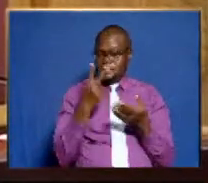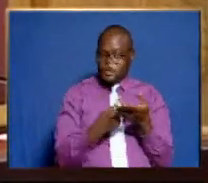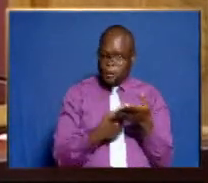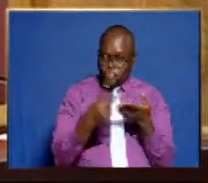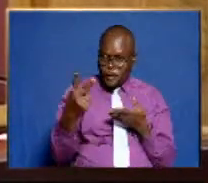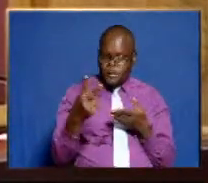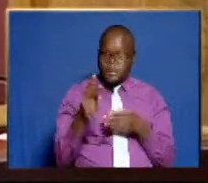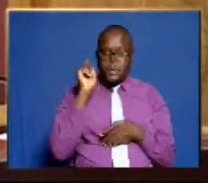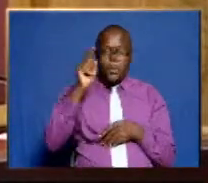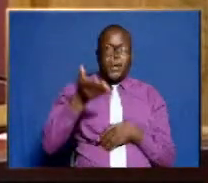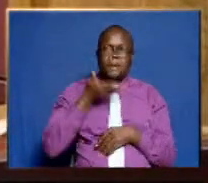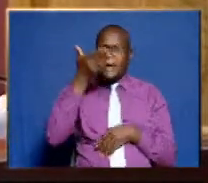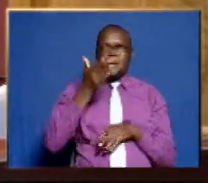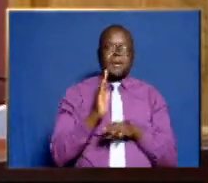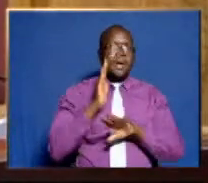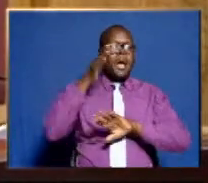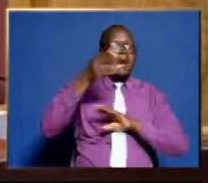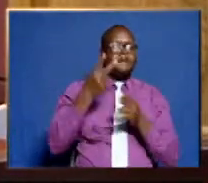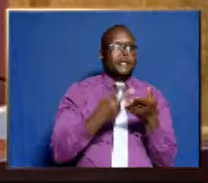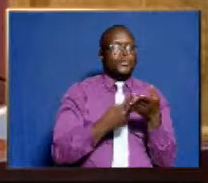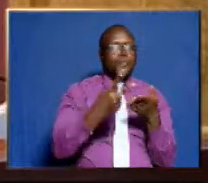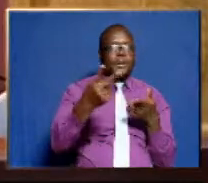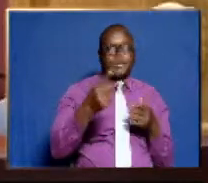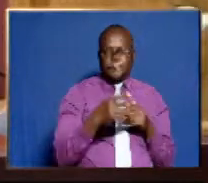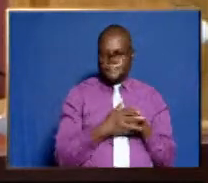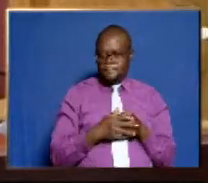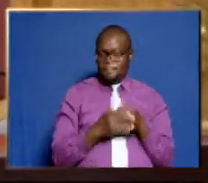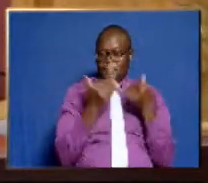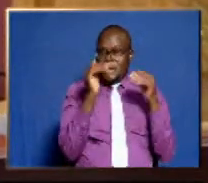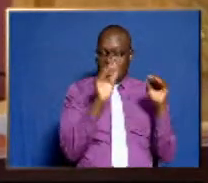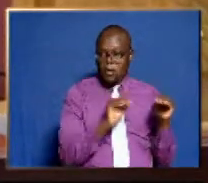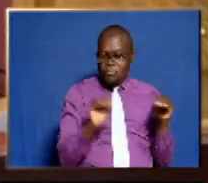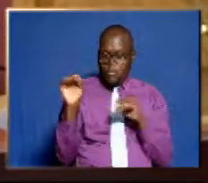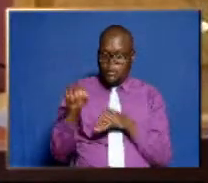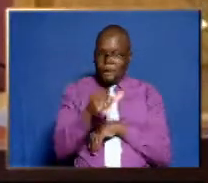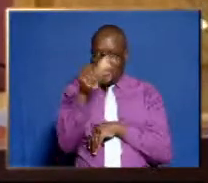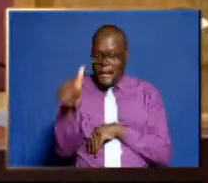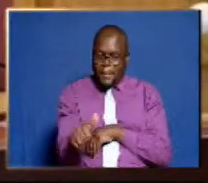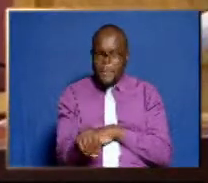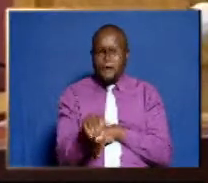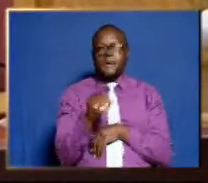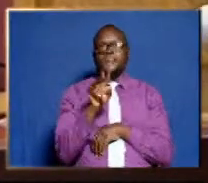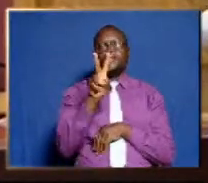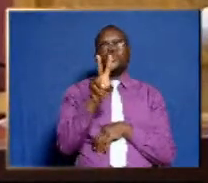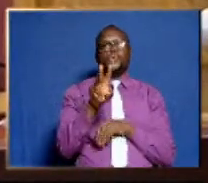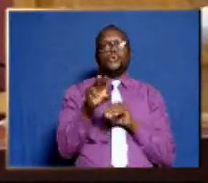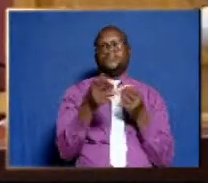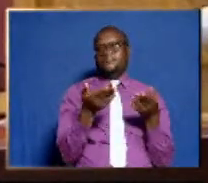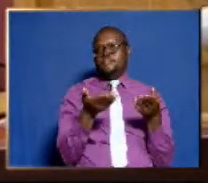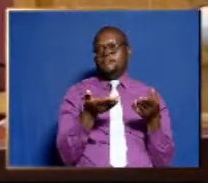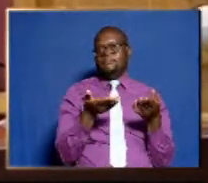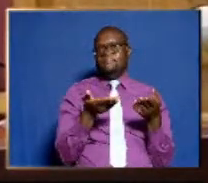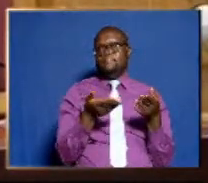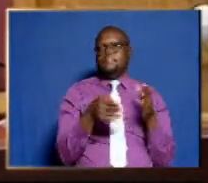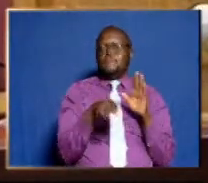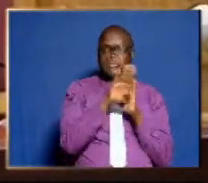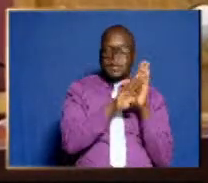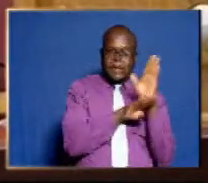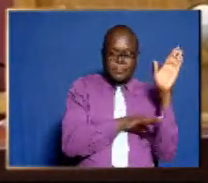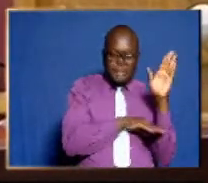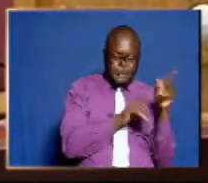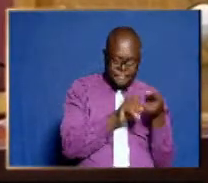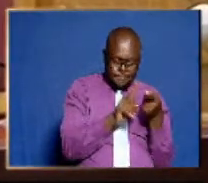So it will be responded within 2 weeks. Now let's go to the response to statements. The first one is